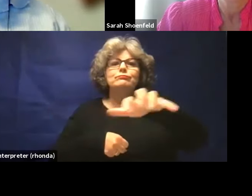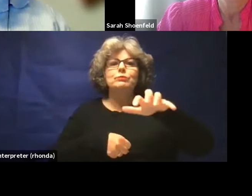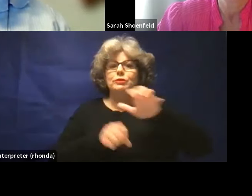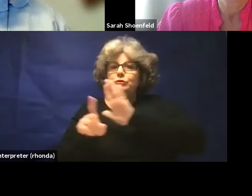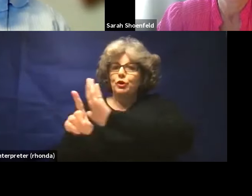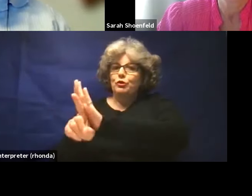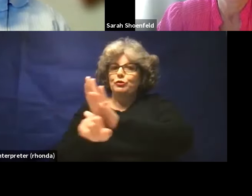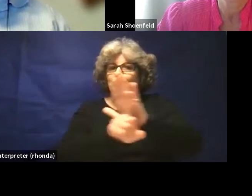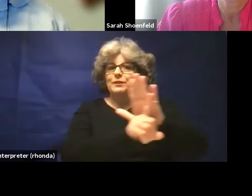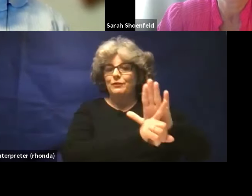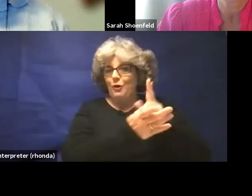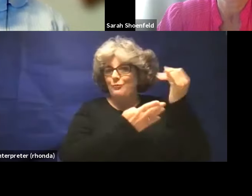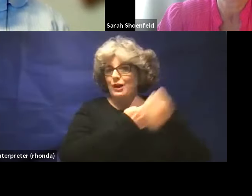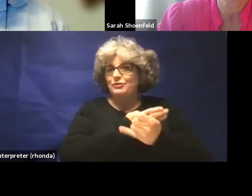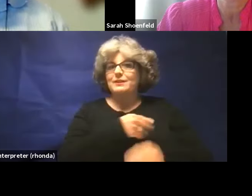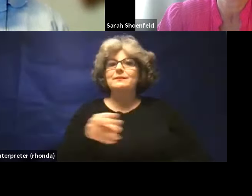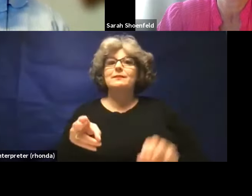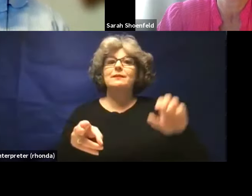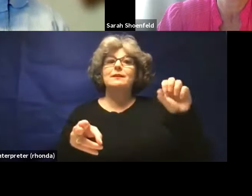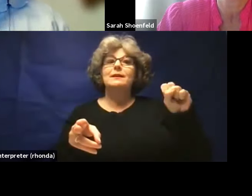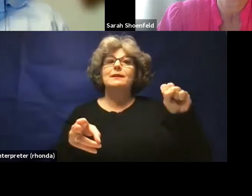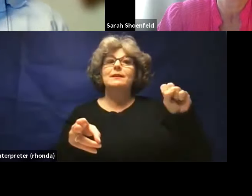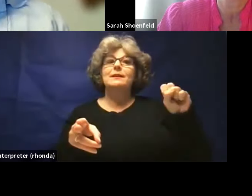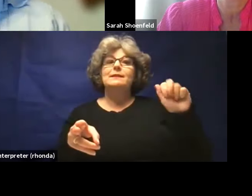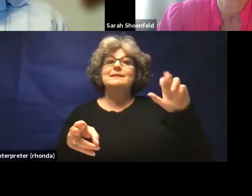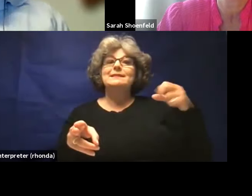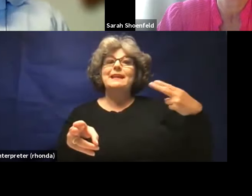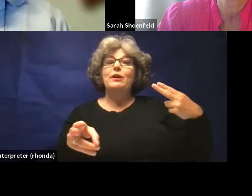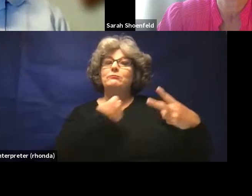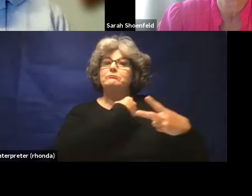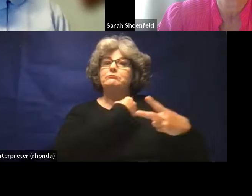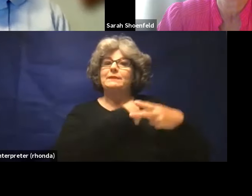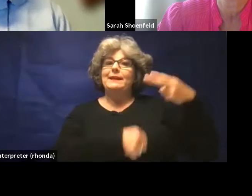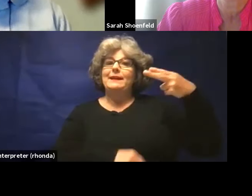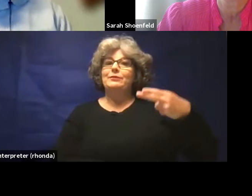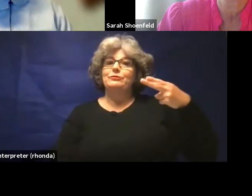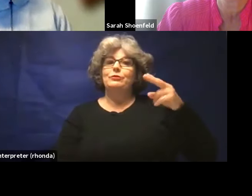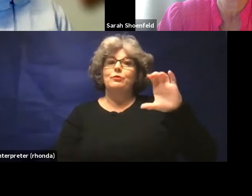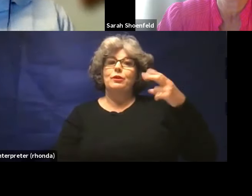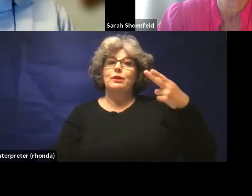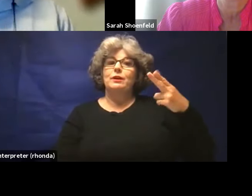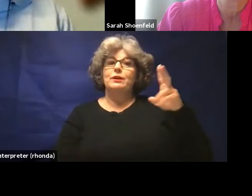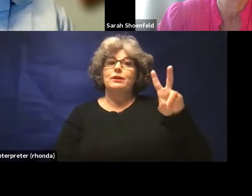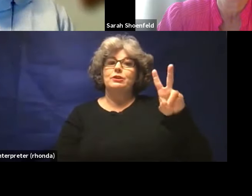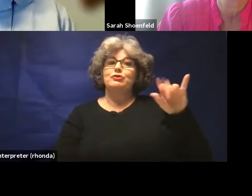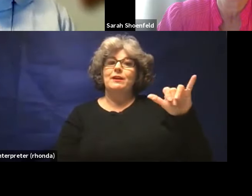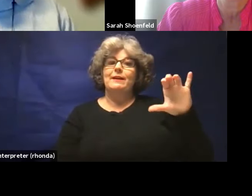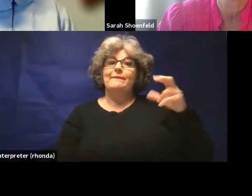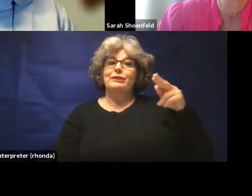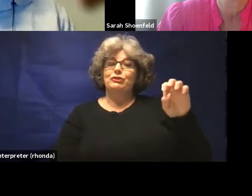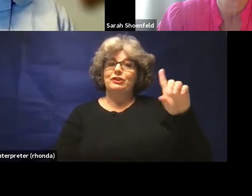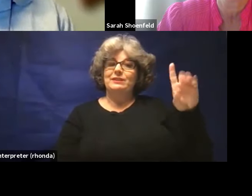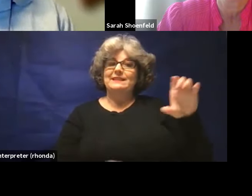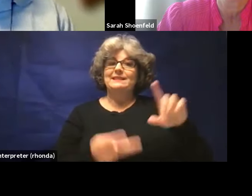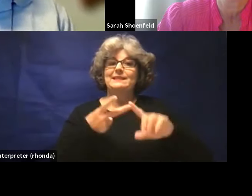their own oral history projects. There's a great oral history archive at historic Chevy Chase, DC. And then of course, Capitol Hill has